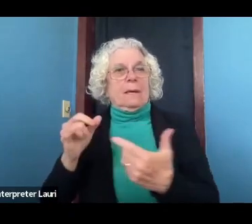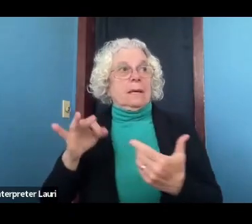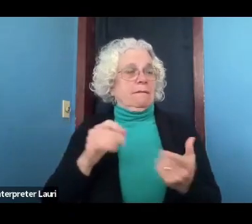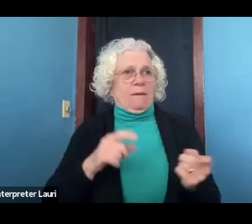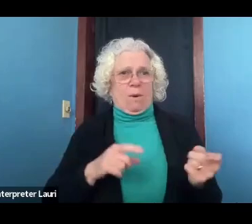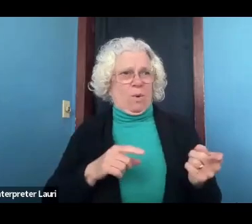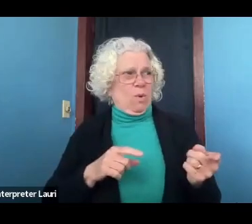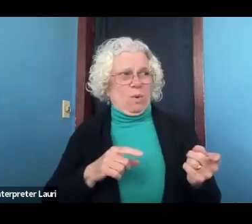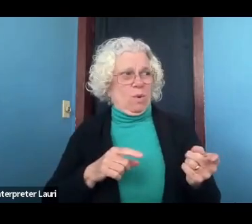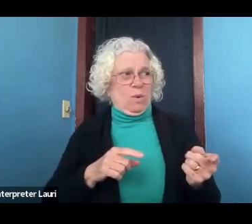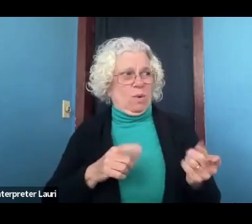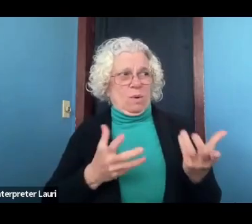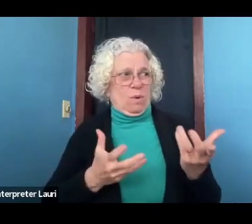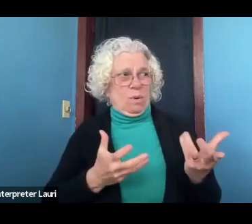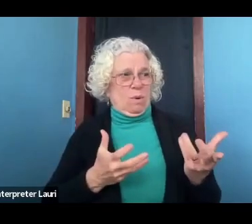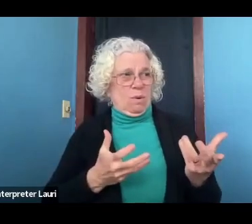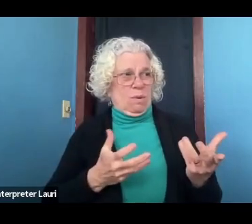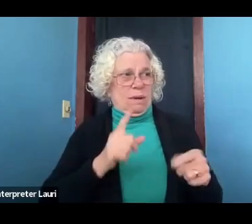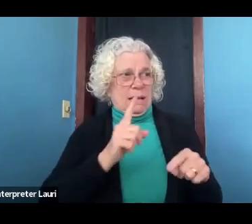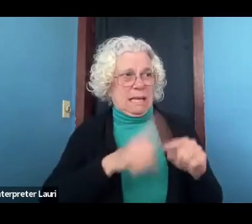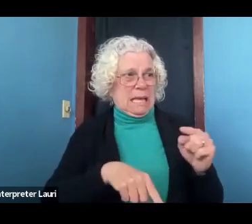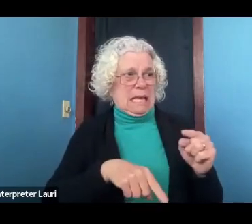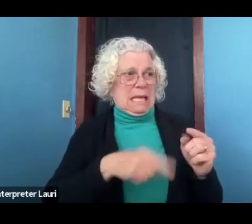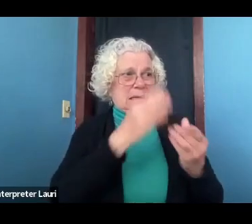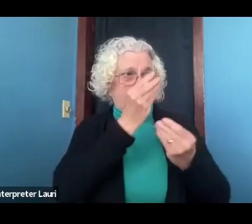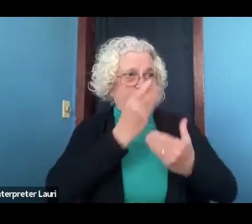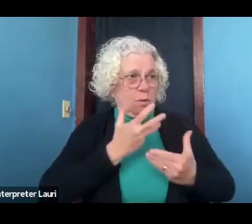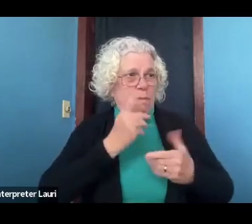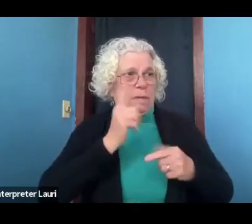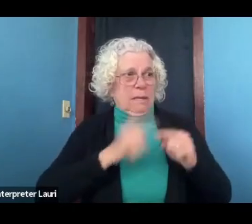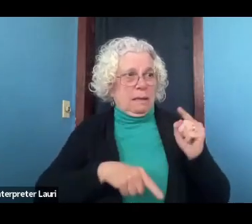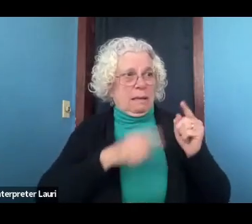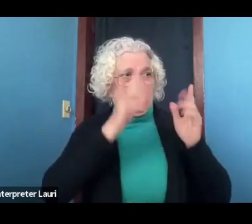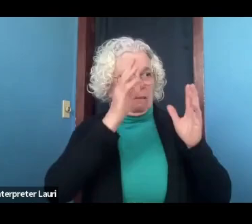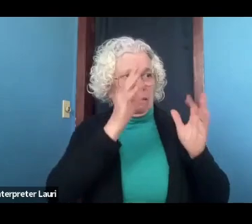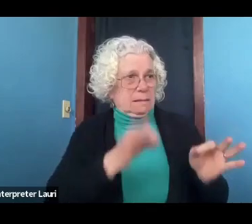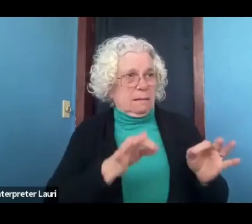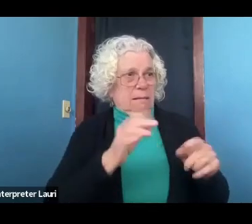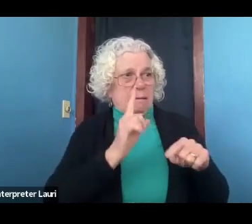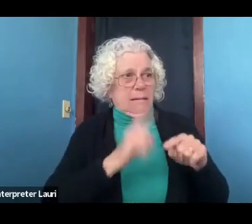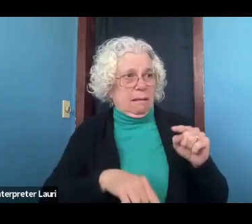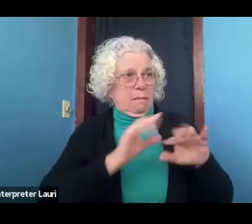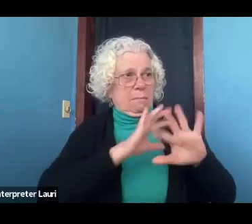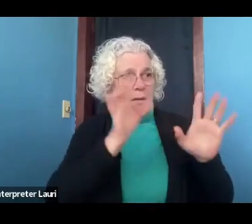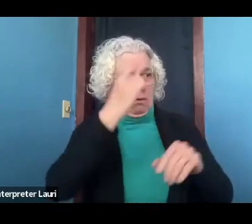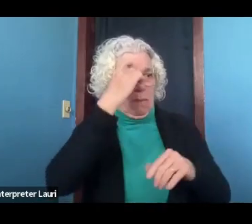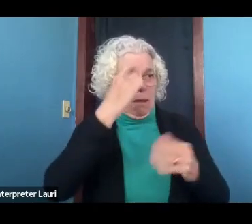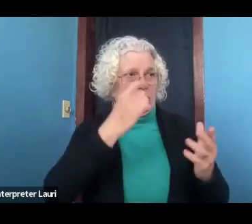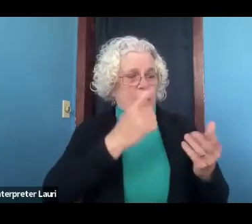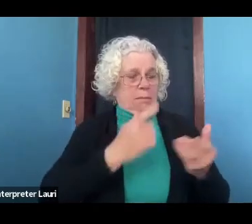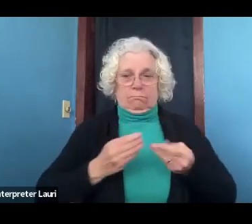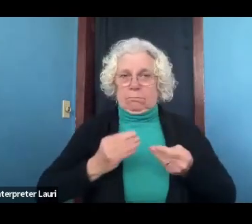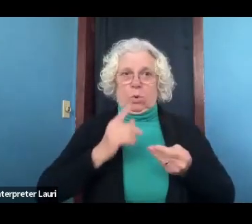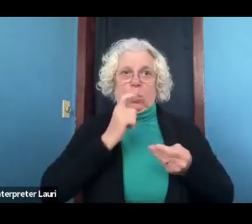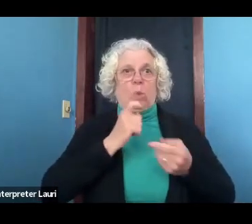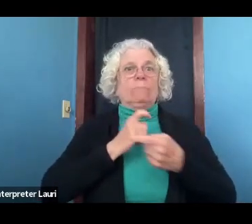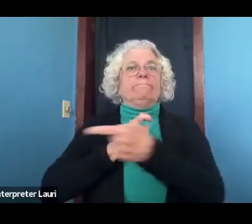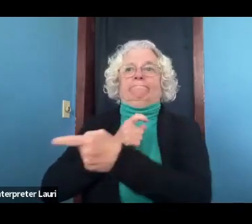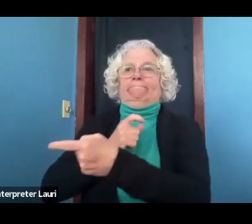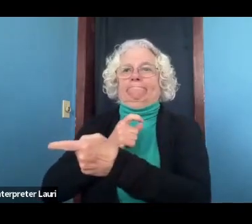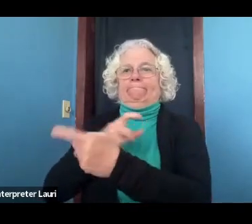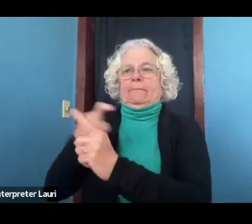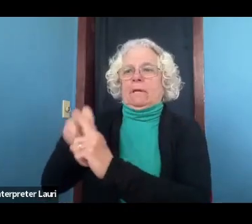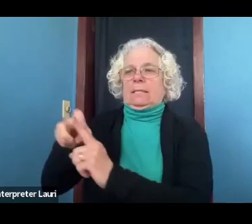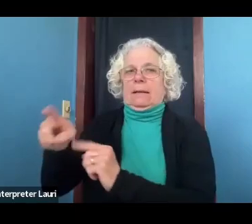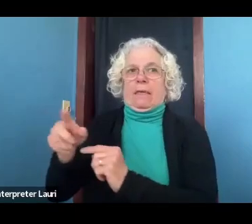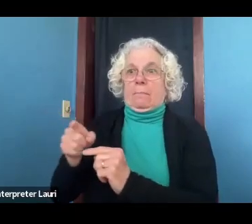am I supposed to talk to? And they're going to go talk to that person. And then if that person's not available, they're going to